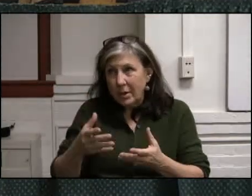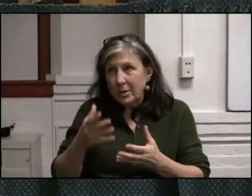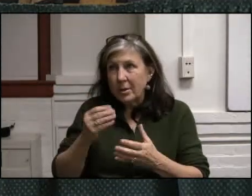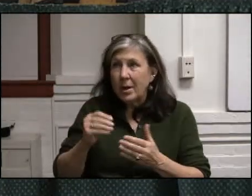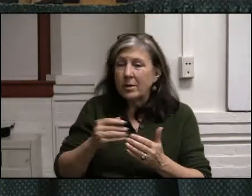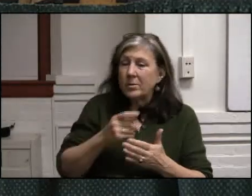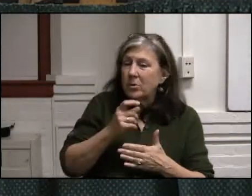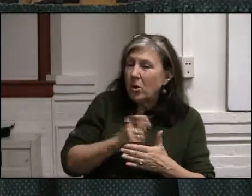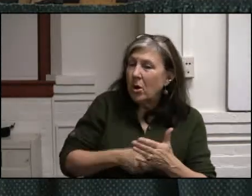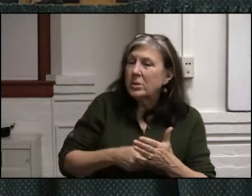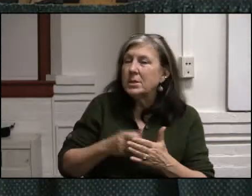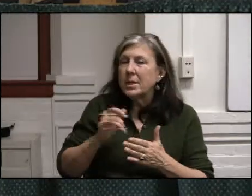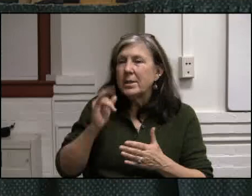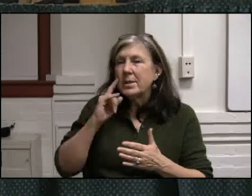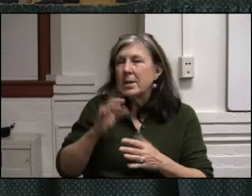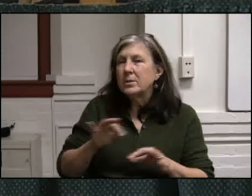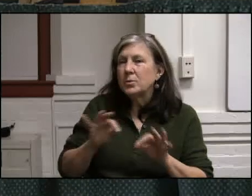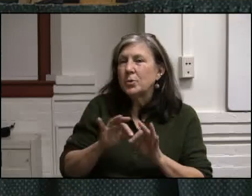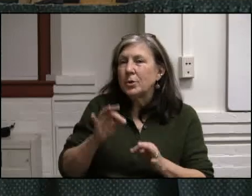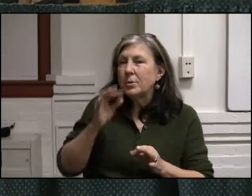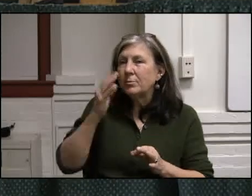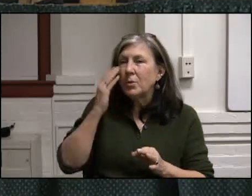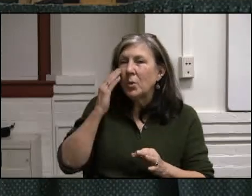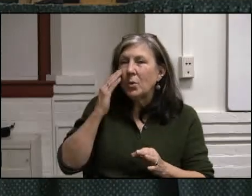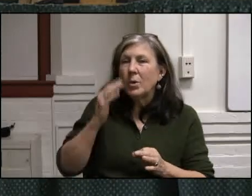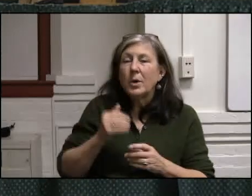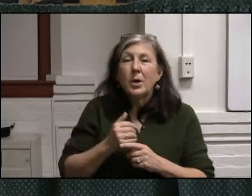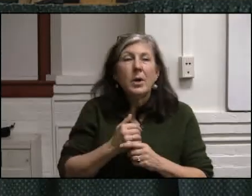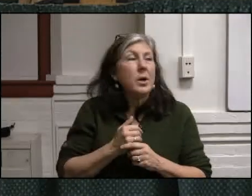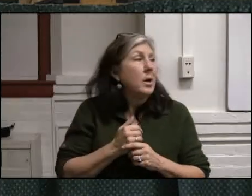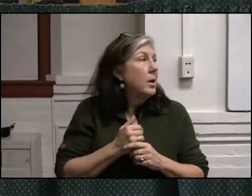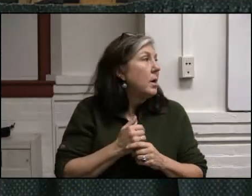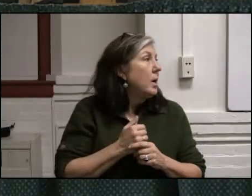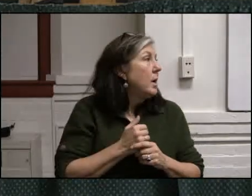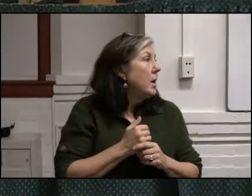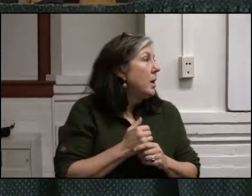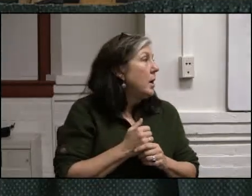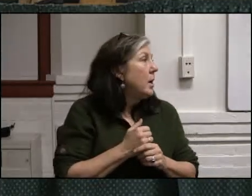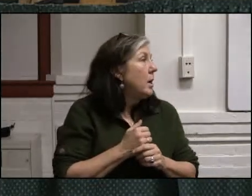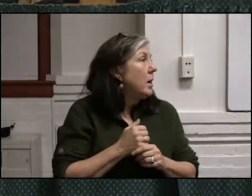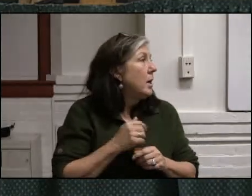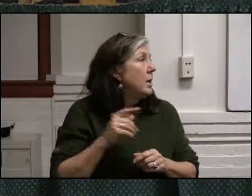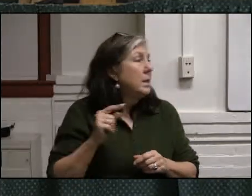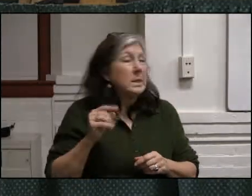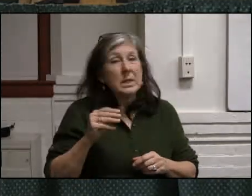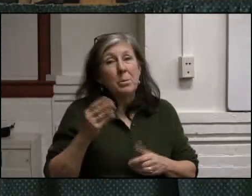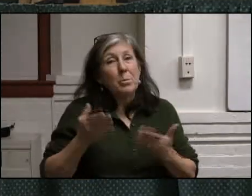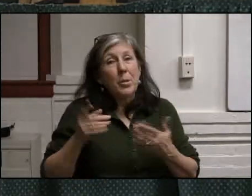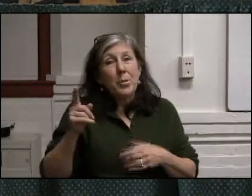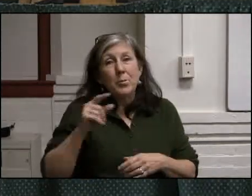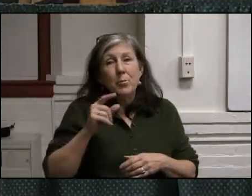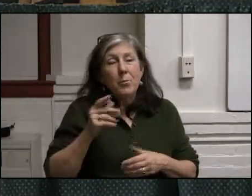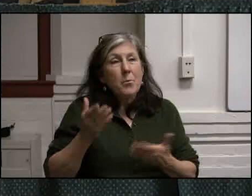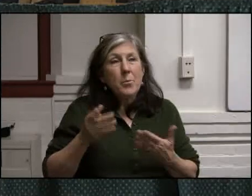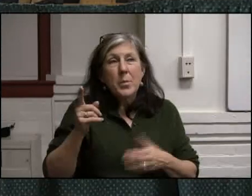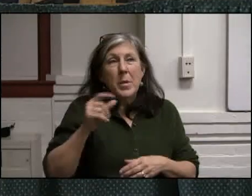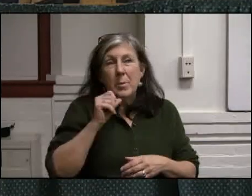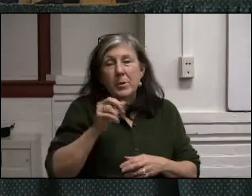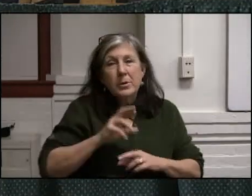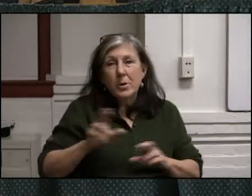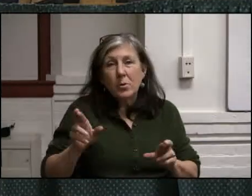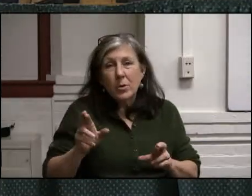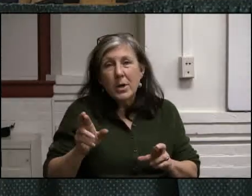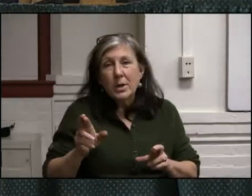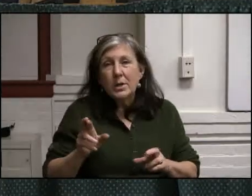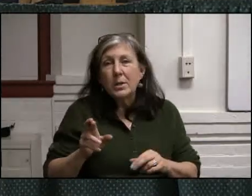7th. Okay. They might not be ready. Well, without I little think notice, we could but have whatever yeah. the last one was, whatever the